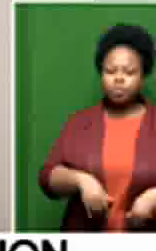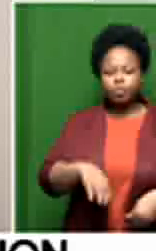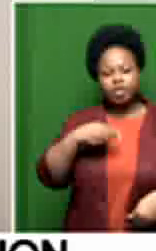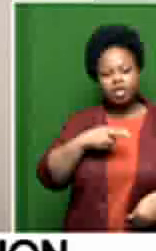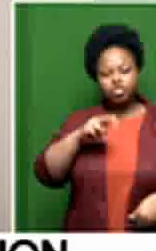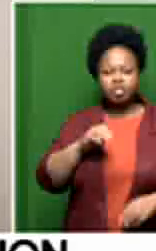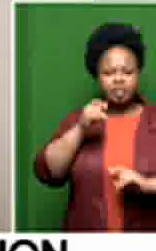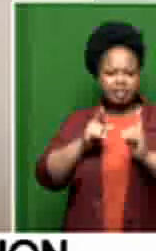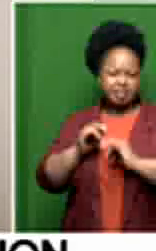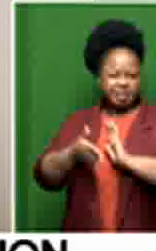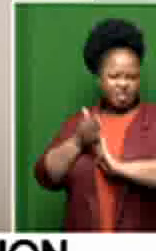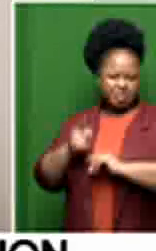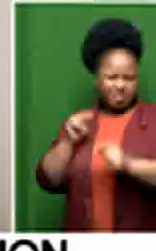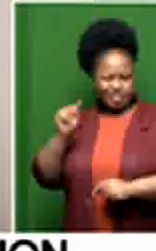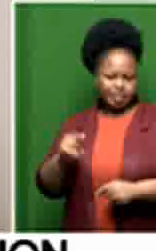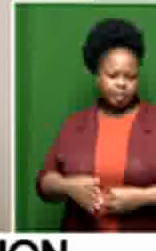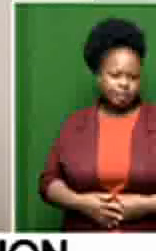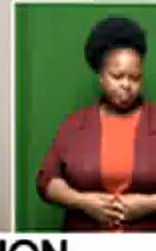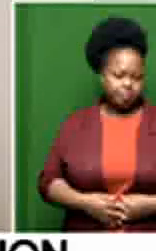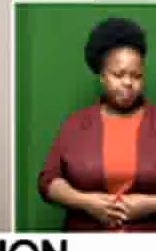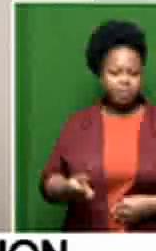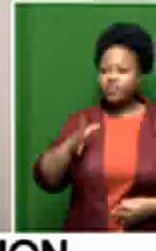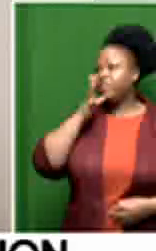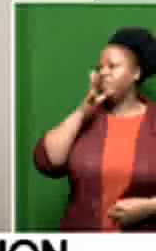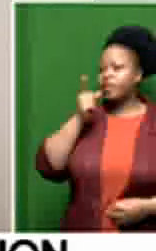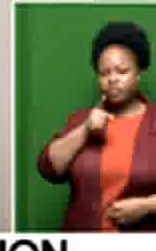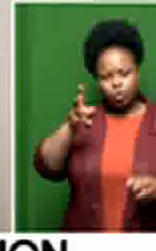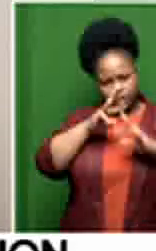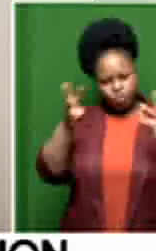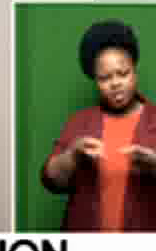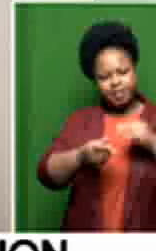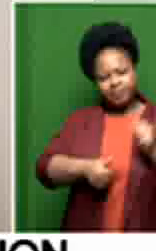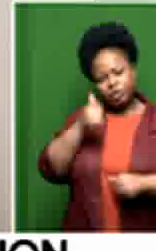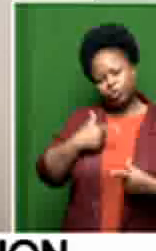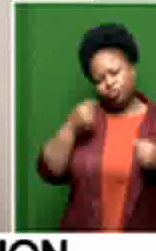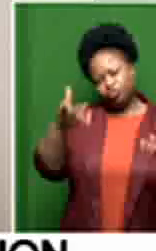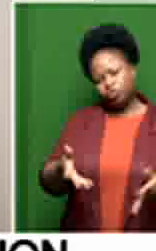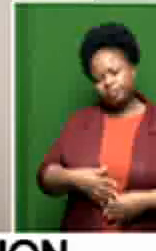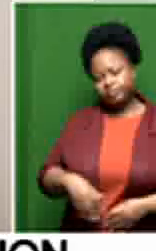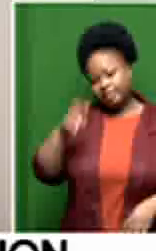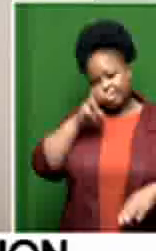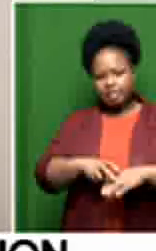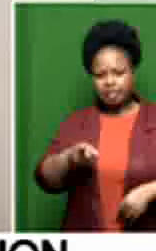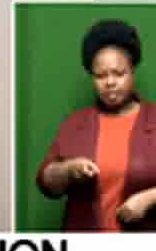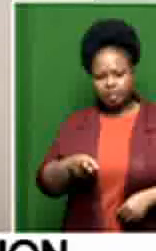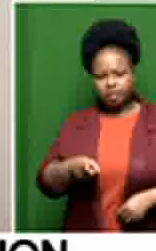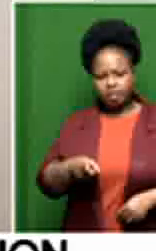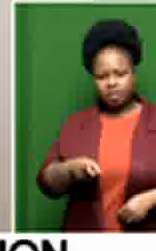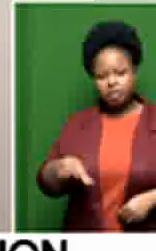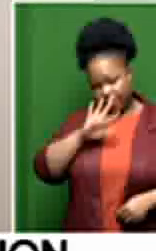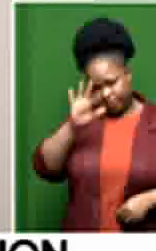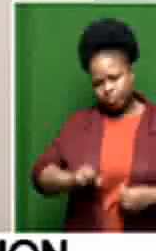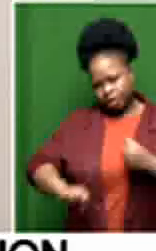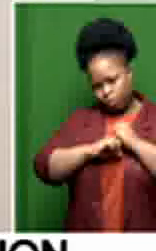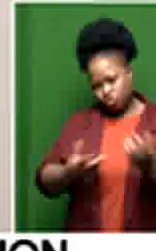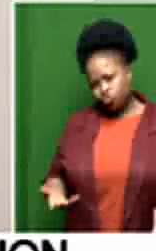is about. Out of all the $1 billion apps that are out there in the world, we are the first ones to do it. I need Africans